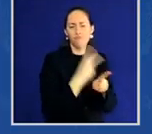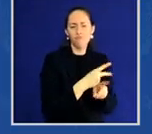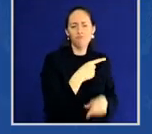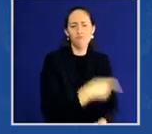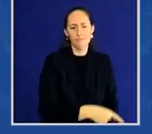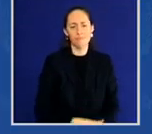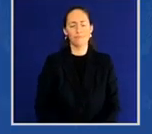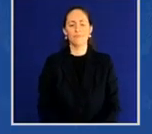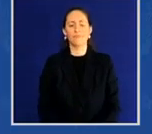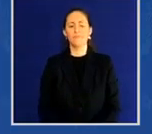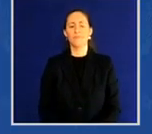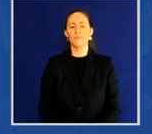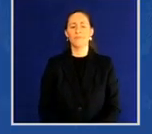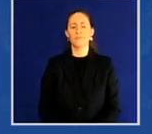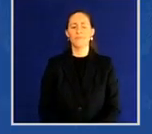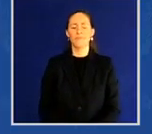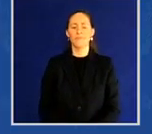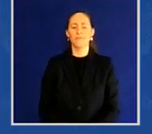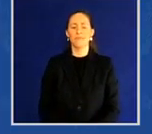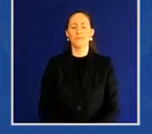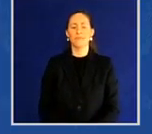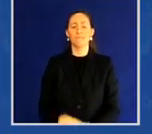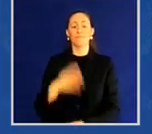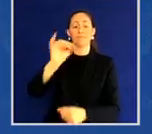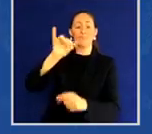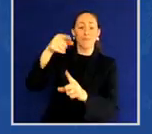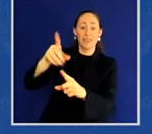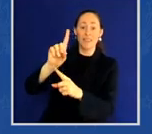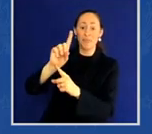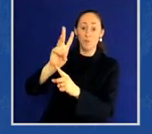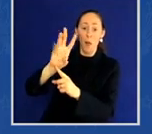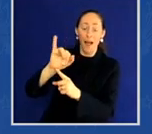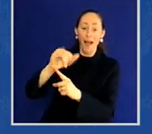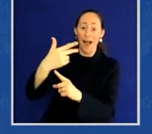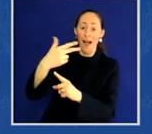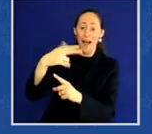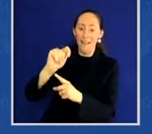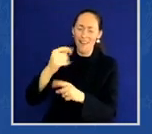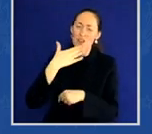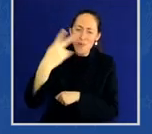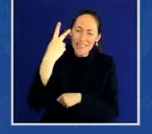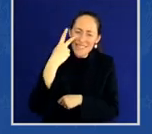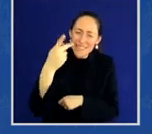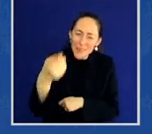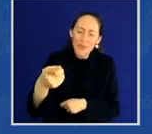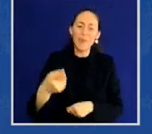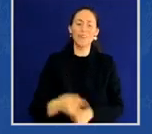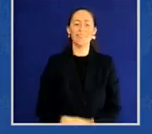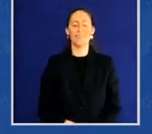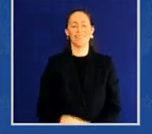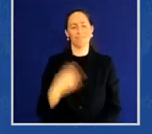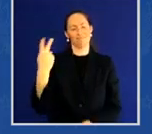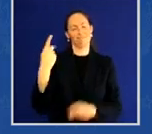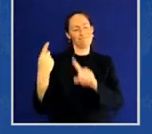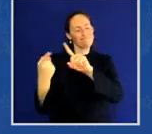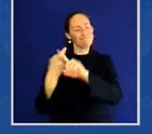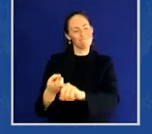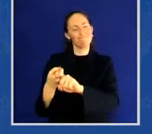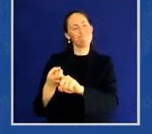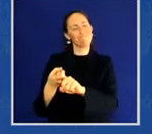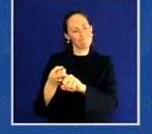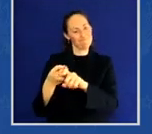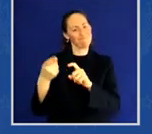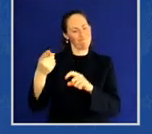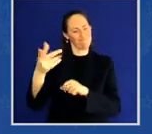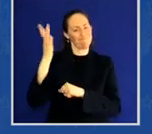man. And a good friend of mine and worked like the devil to get me elected, Brendan Boyle. Brendan, that's the